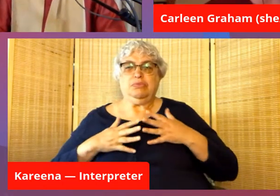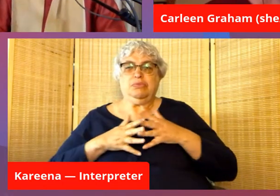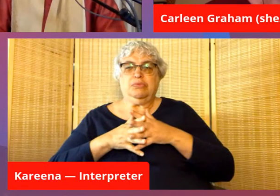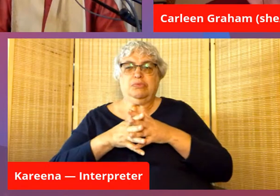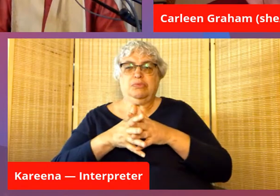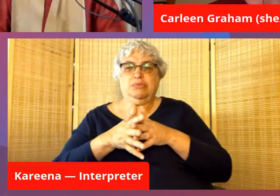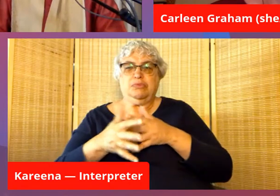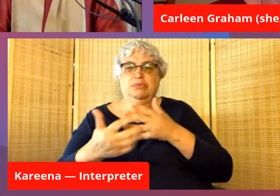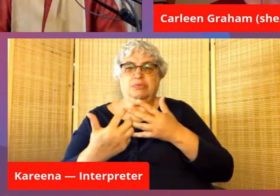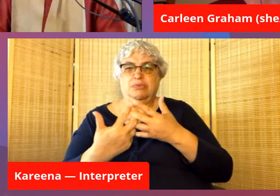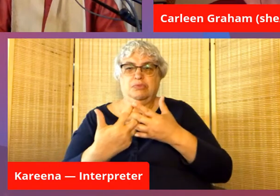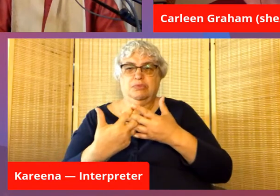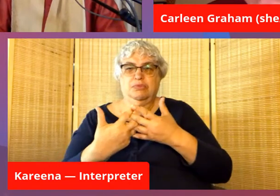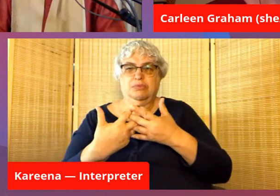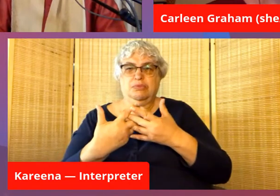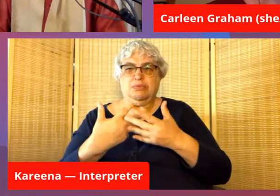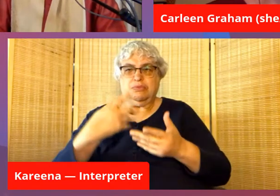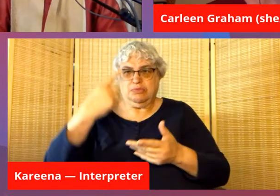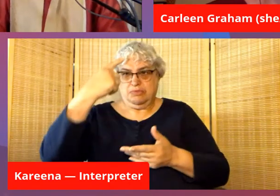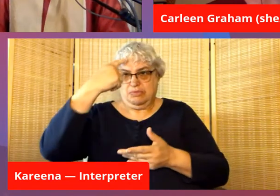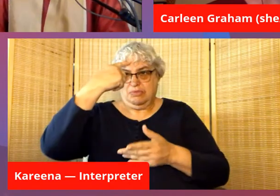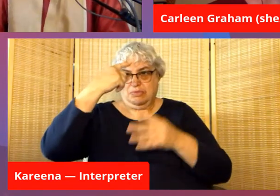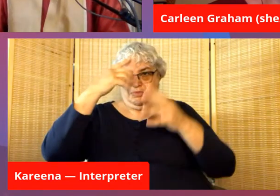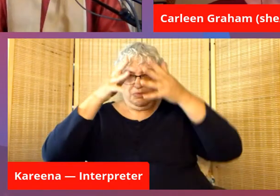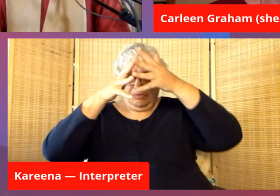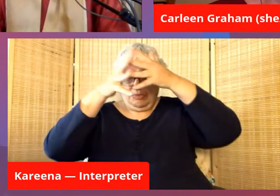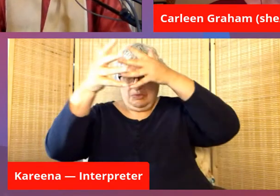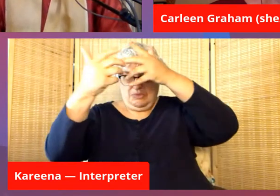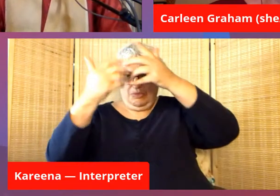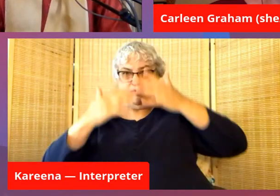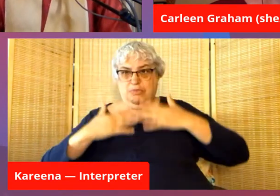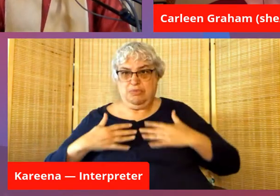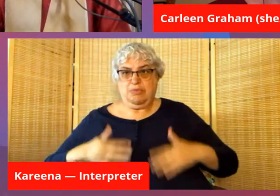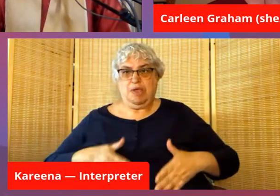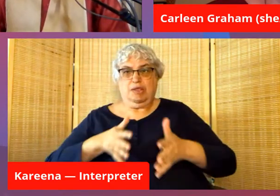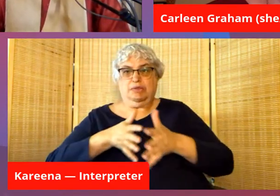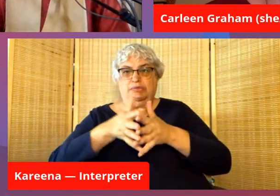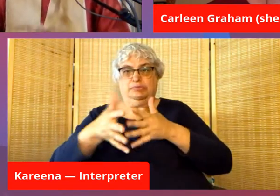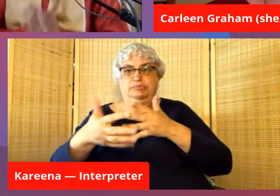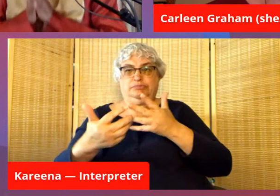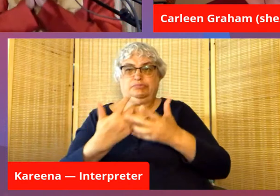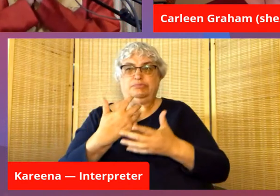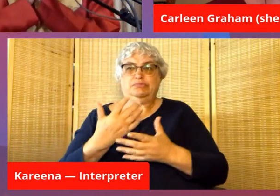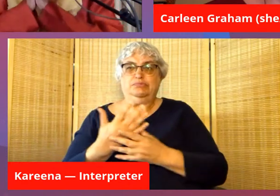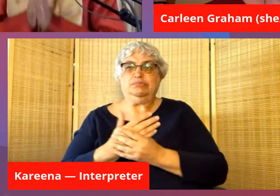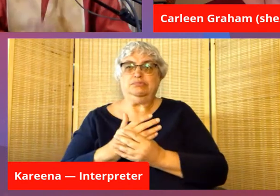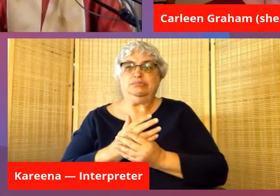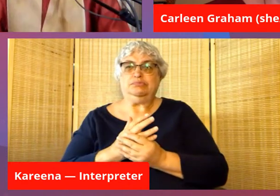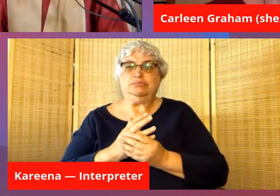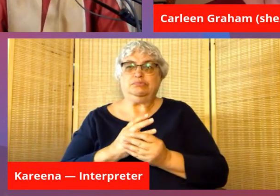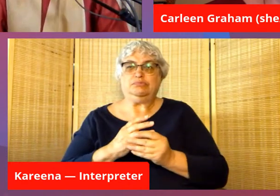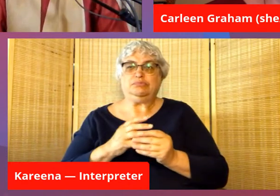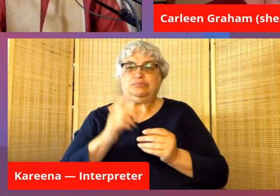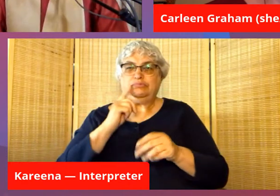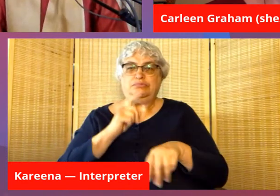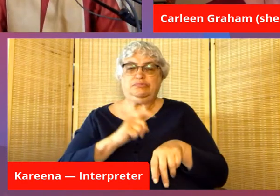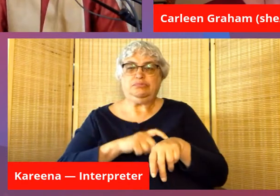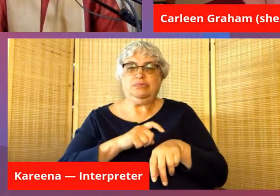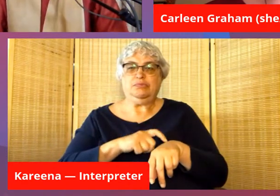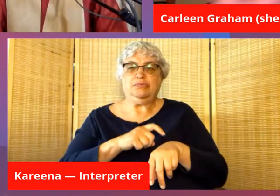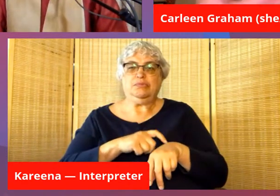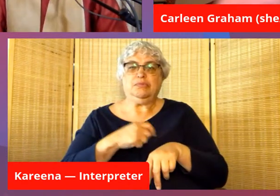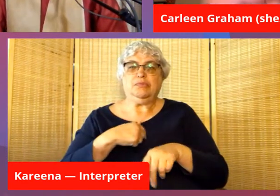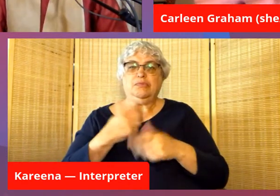our minds and bodies, we're extremely grateful. I'm going to say, for the sake of time, Pandichi,